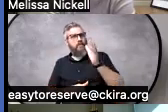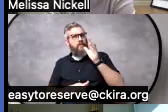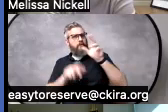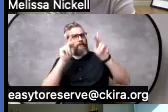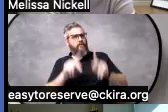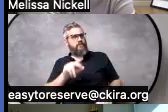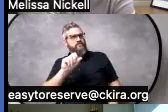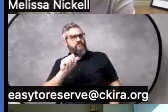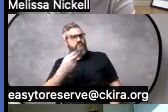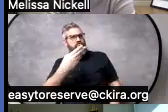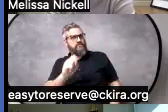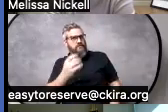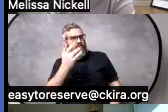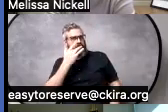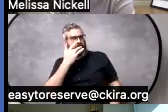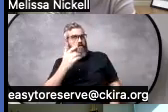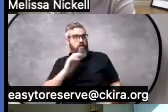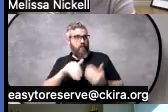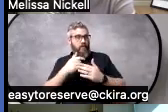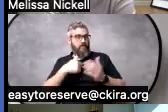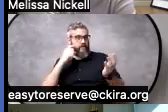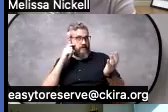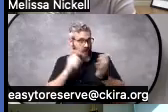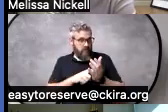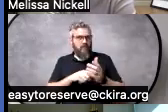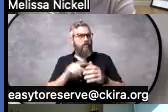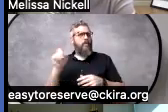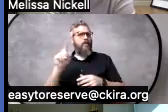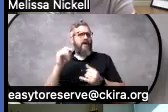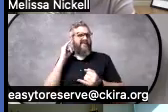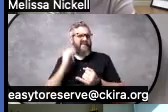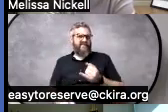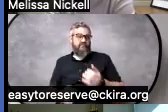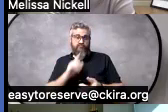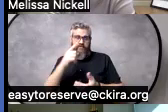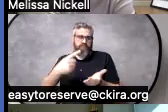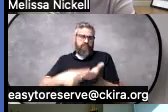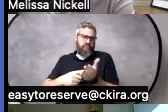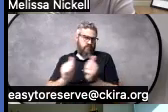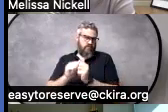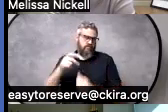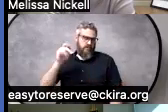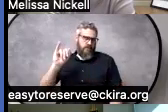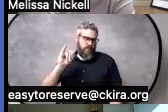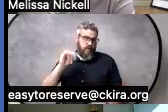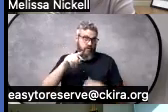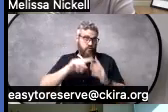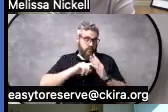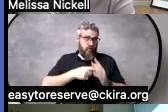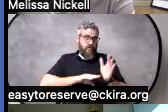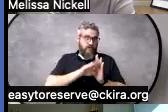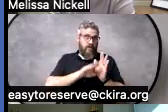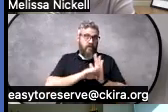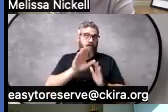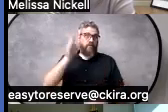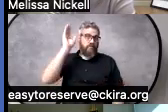the acknowledgments at the end. So I would say really consult with your PI when you're generating your talk. Give it your best effort